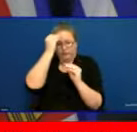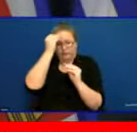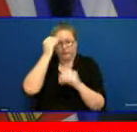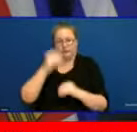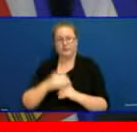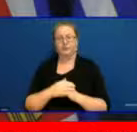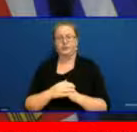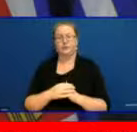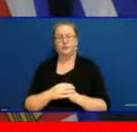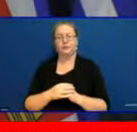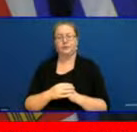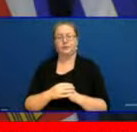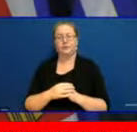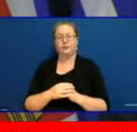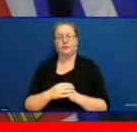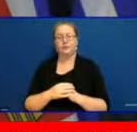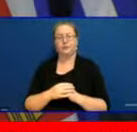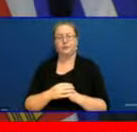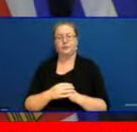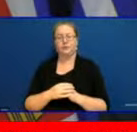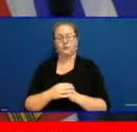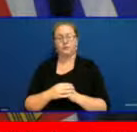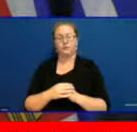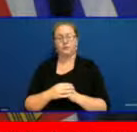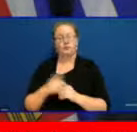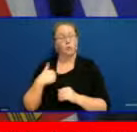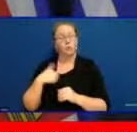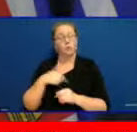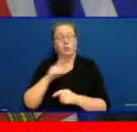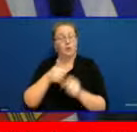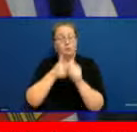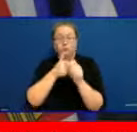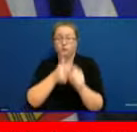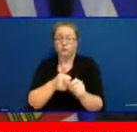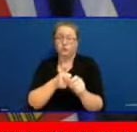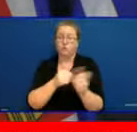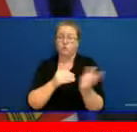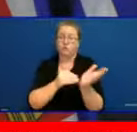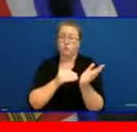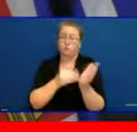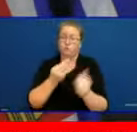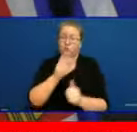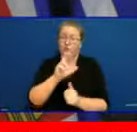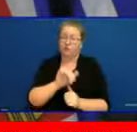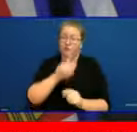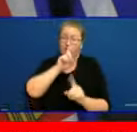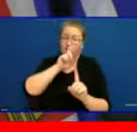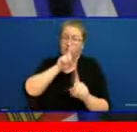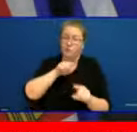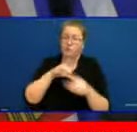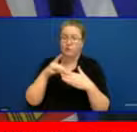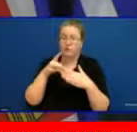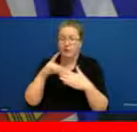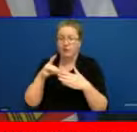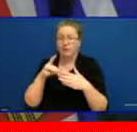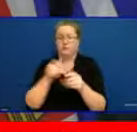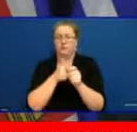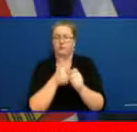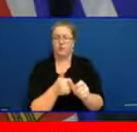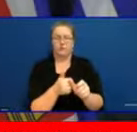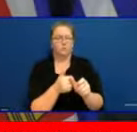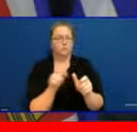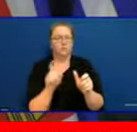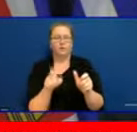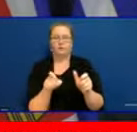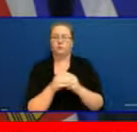so important that we reduce, that we take the steps and follow the guidance and the public health orders of Dr.